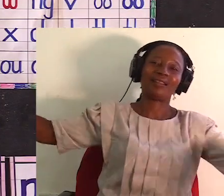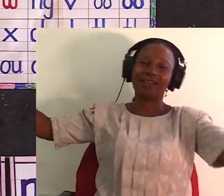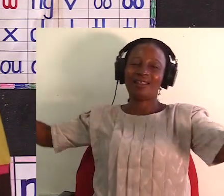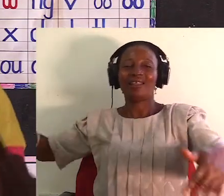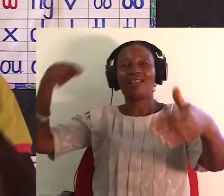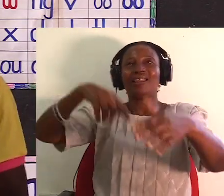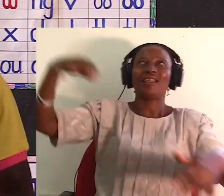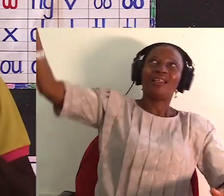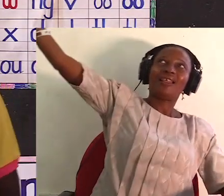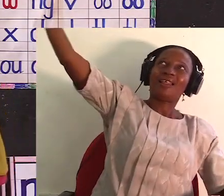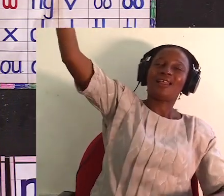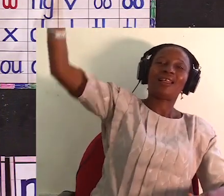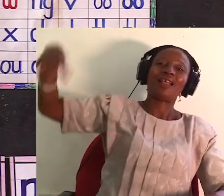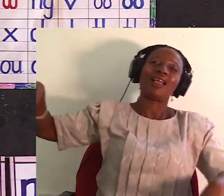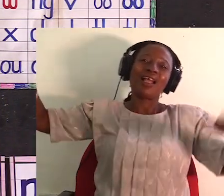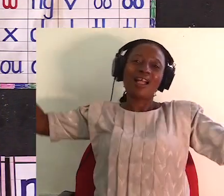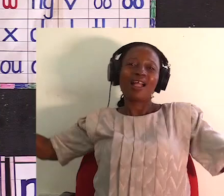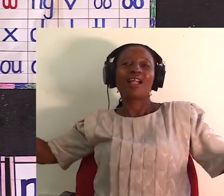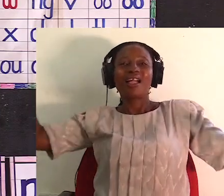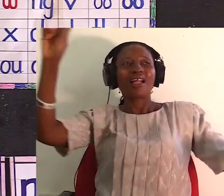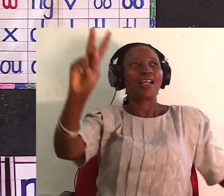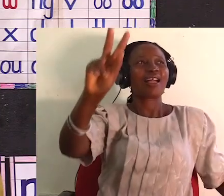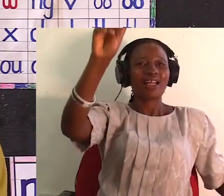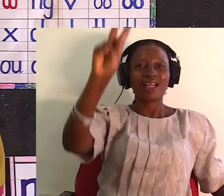Kites are flying in the sky.